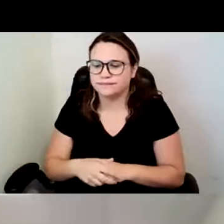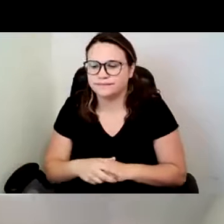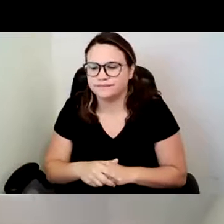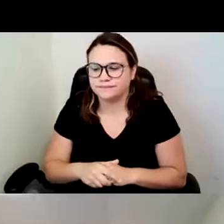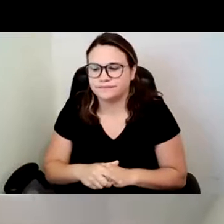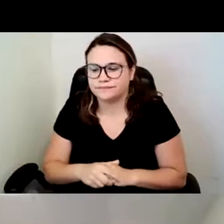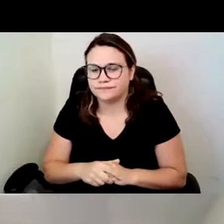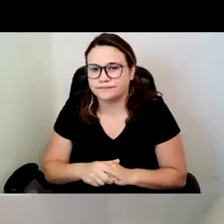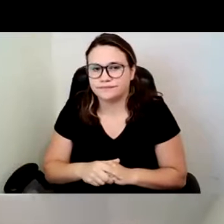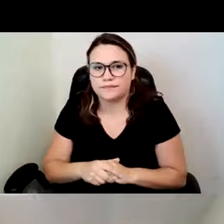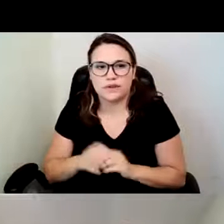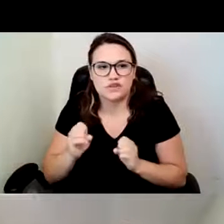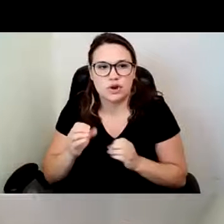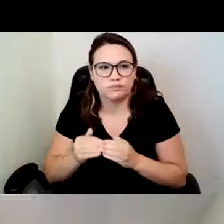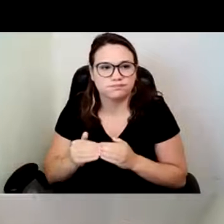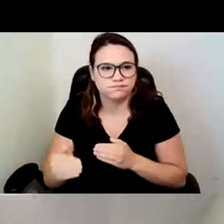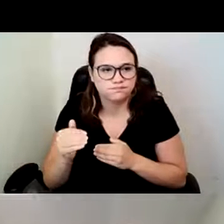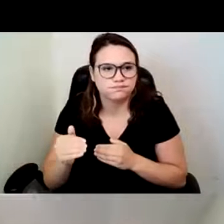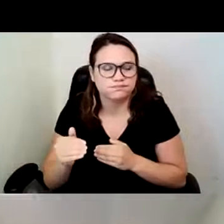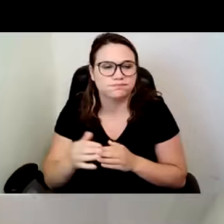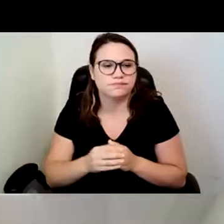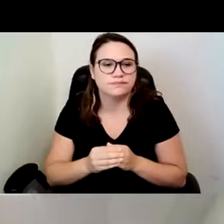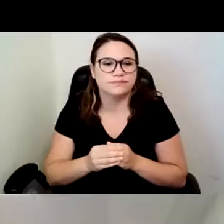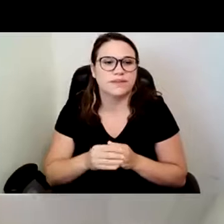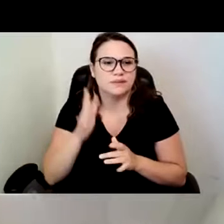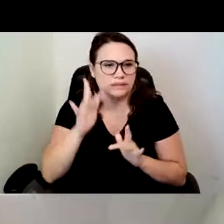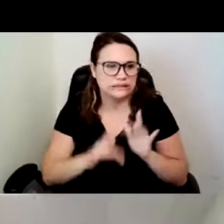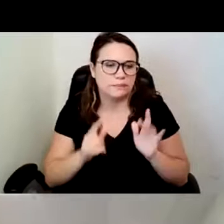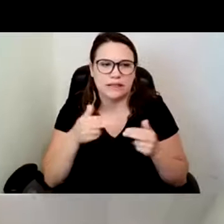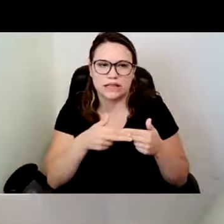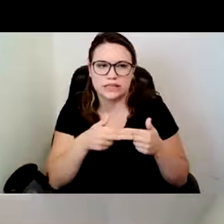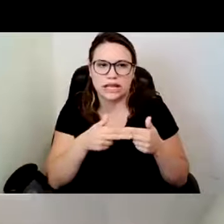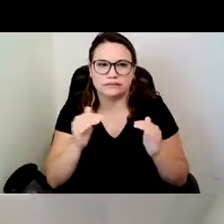So we'll move on in the sake of time. We're going to skip this.